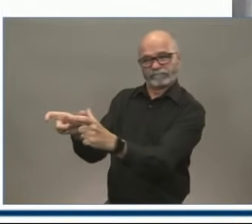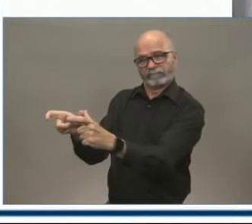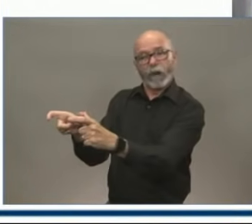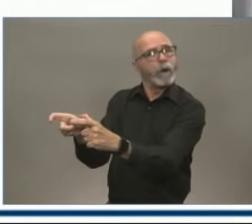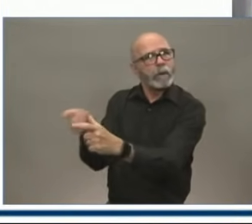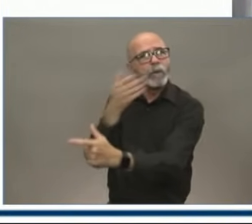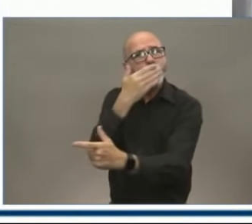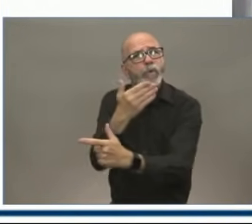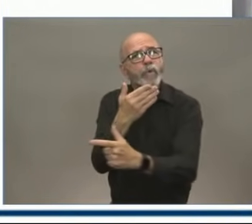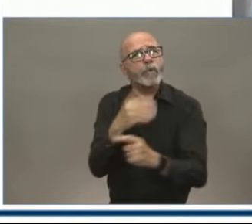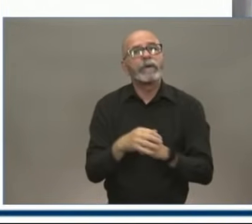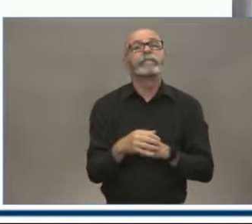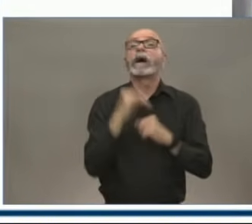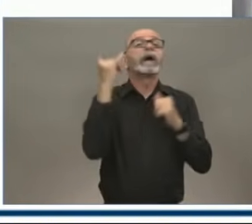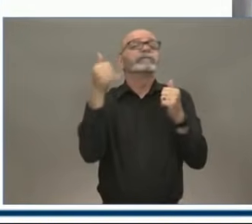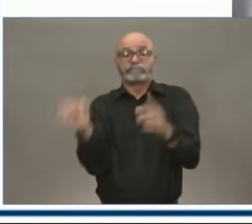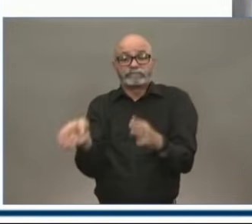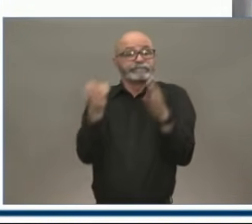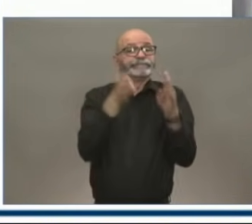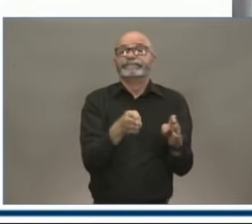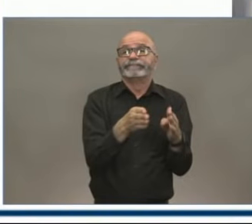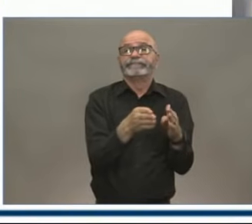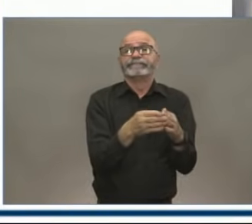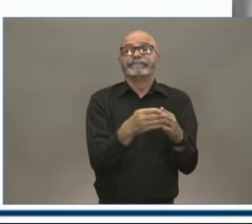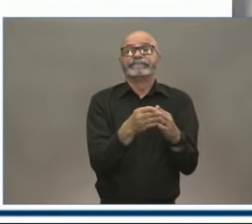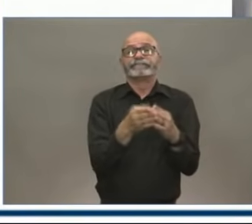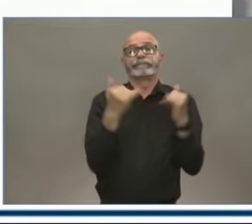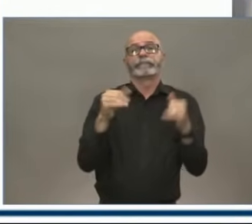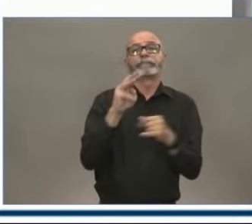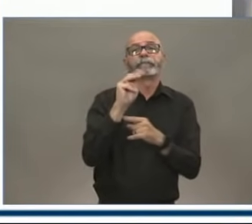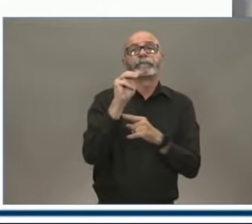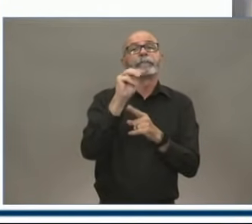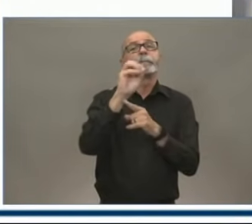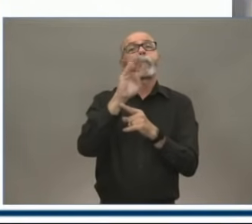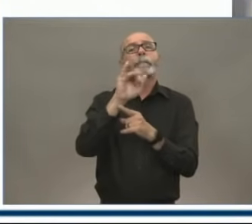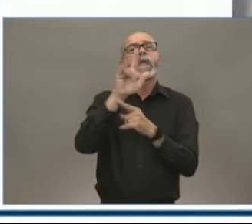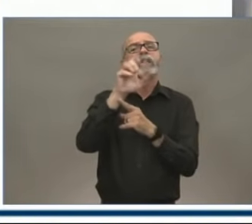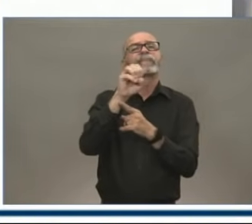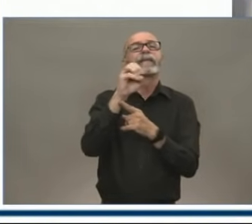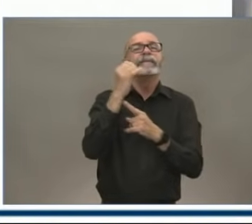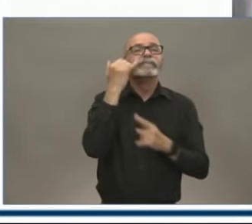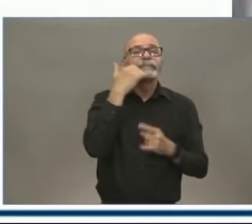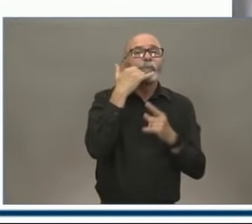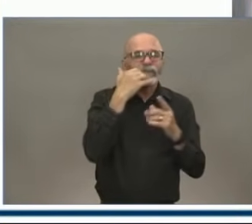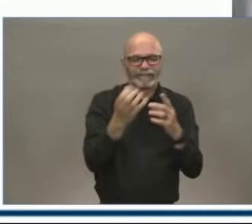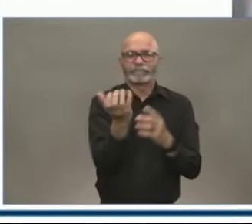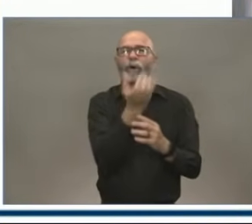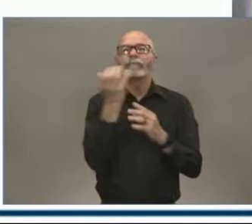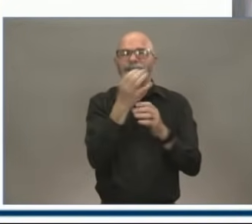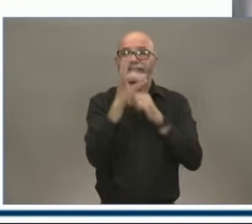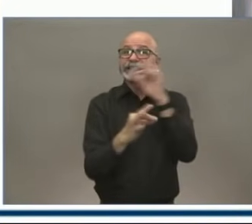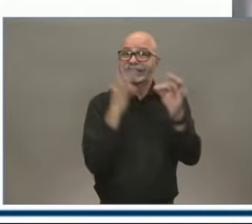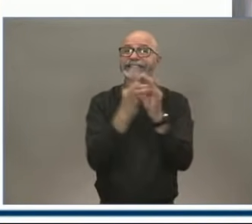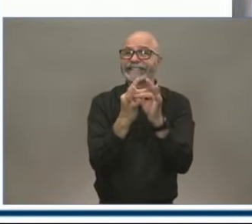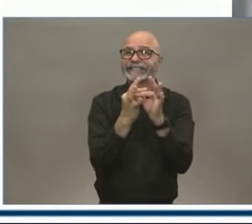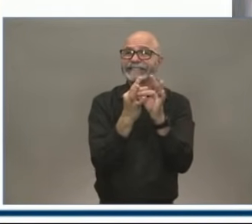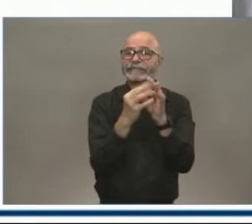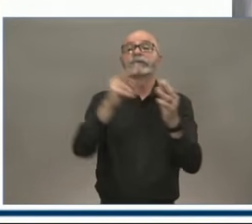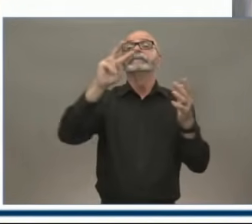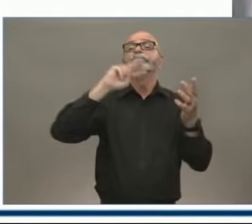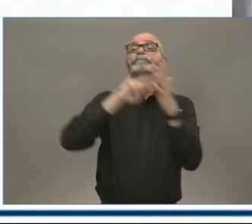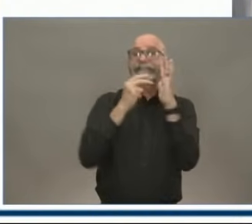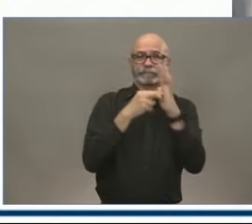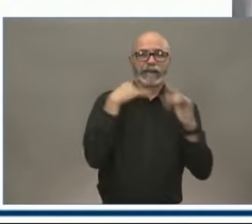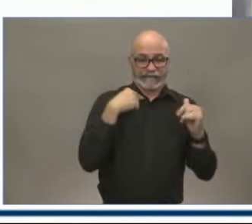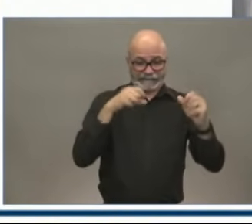our toolbox. It's mobile testing units. These mobile testing units will allow us to bring tests